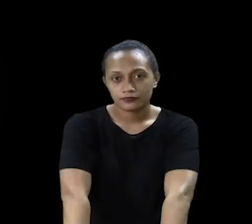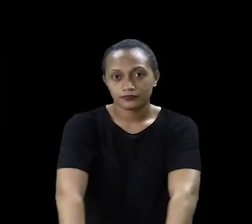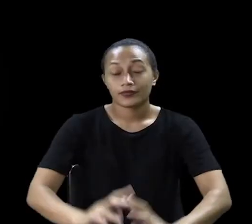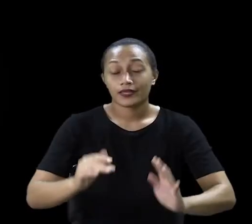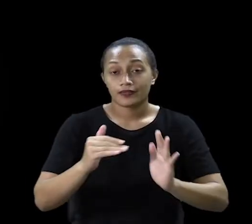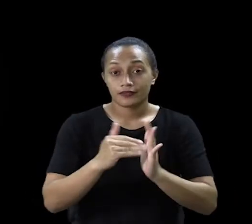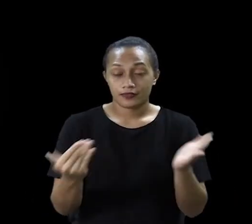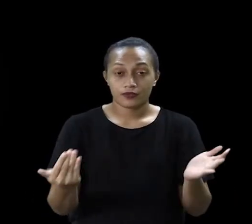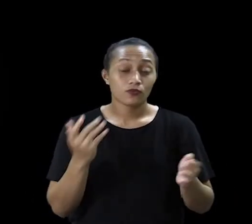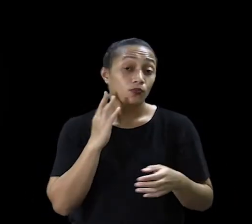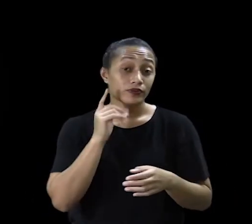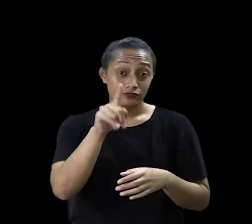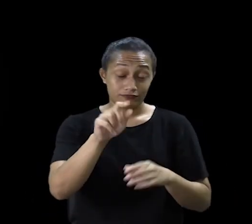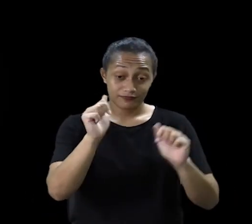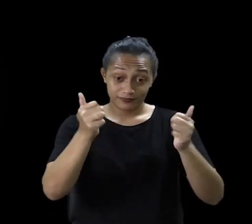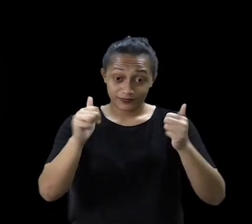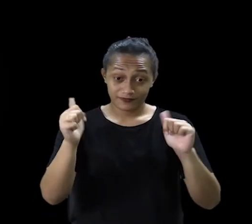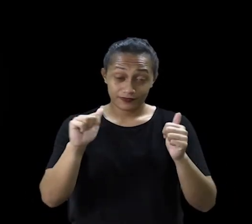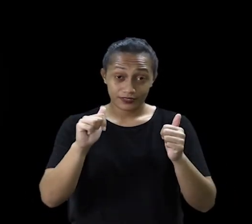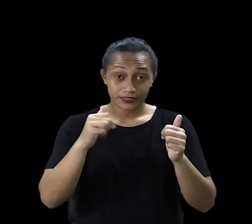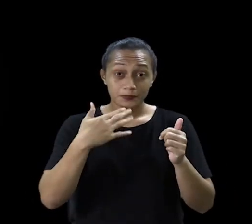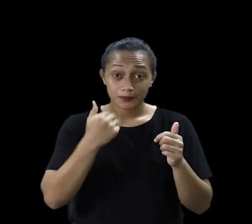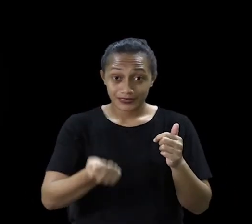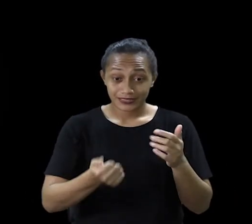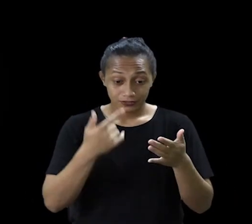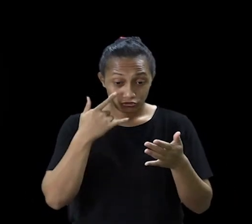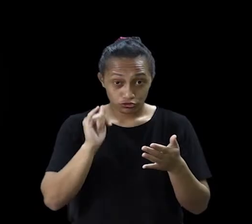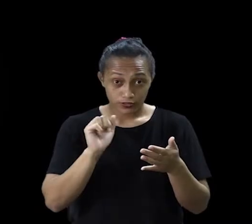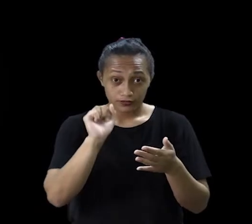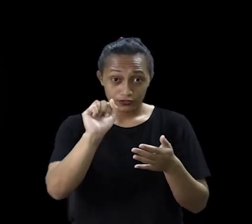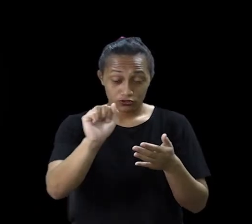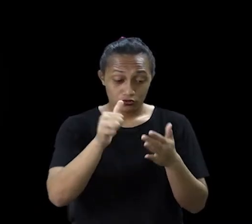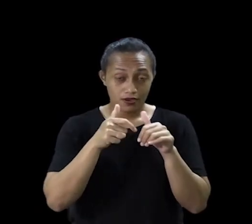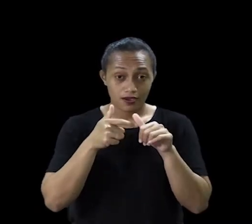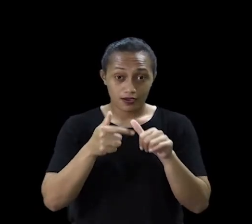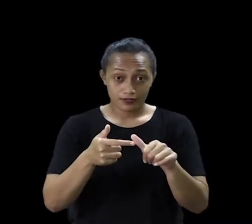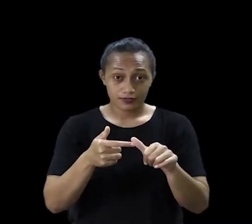Now when you're done, please check your answers.